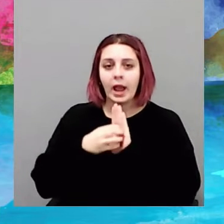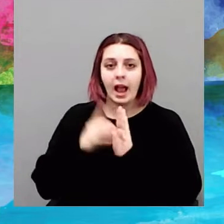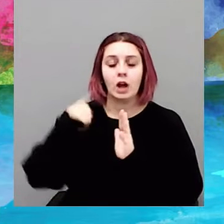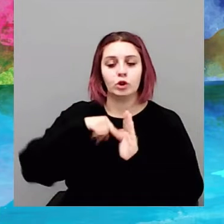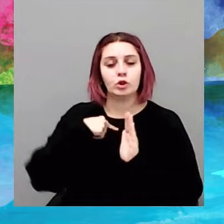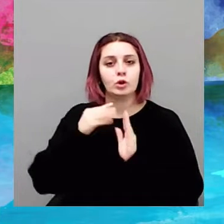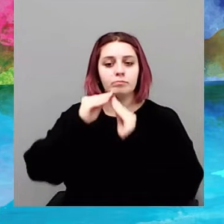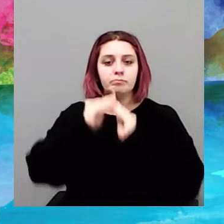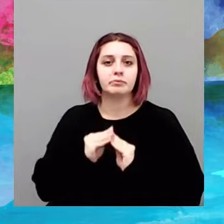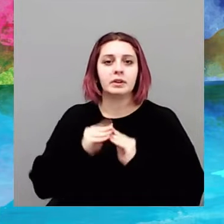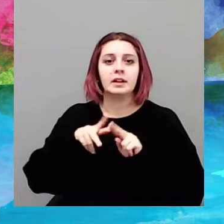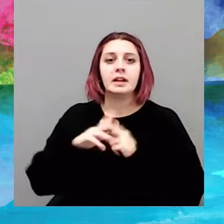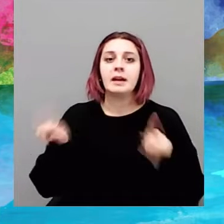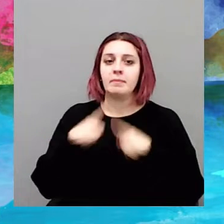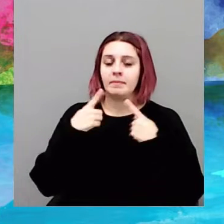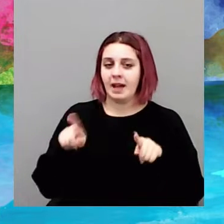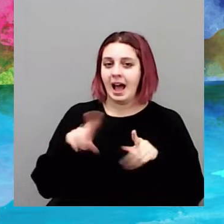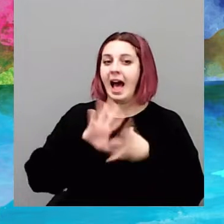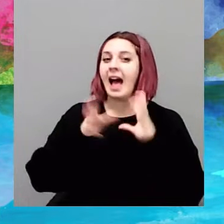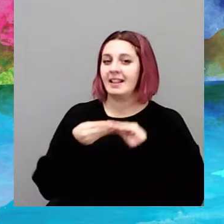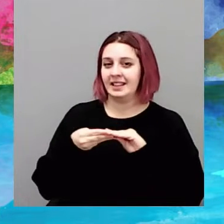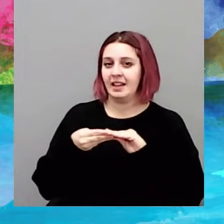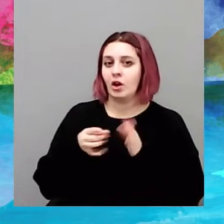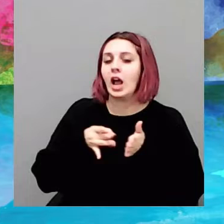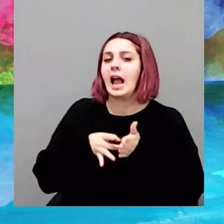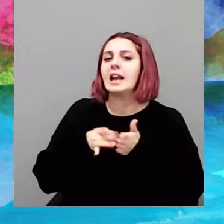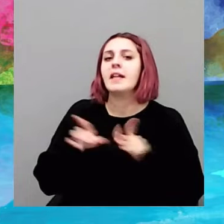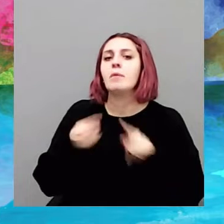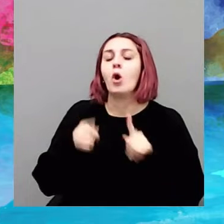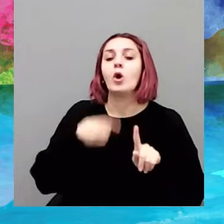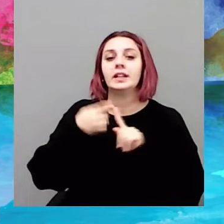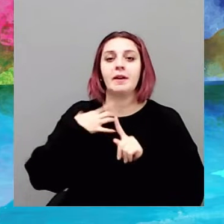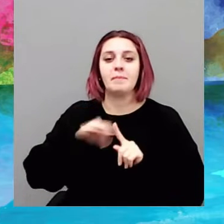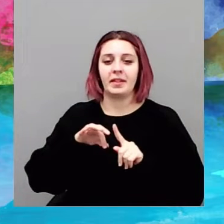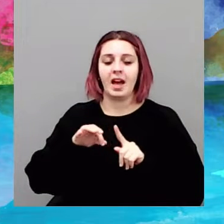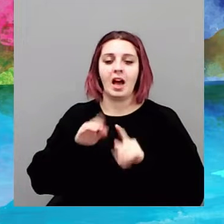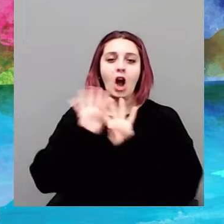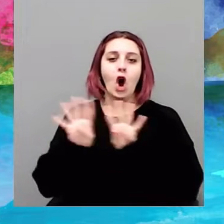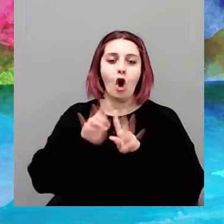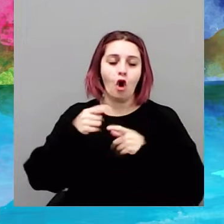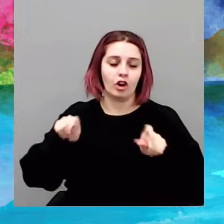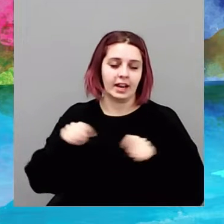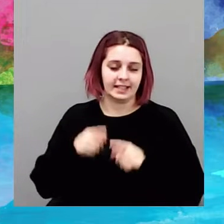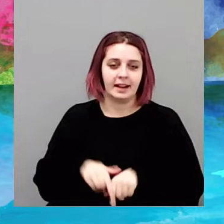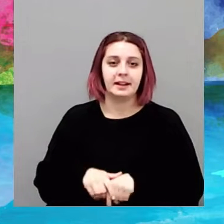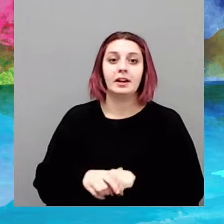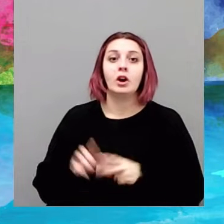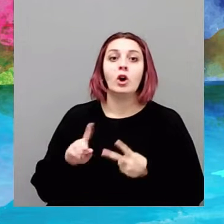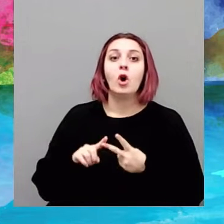association in the city of Cuenca for adapted music to be able to play in an orchestra.